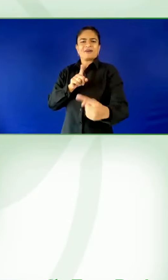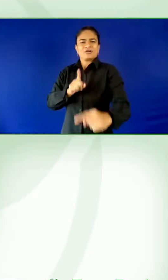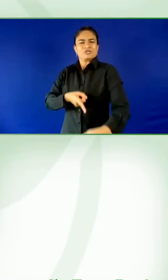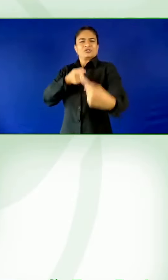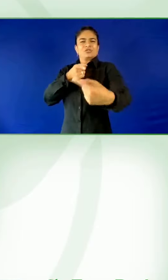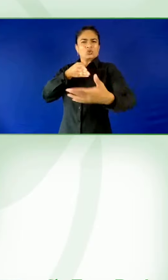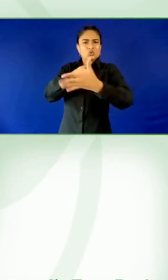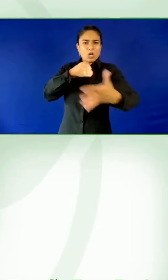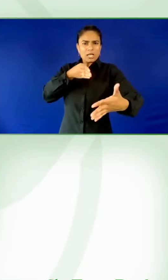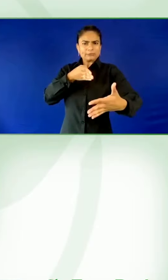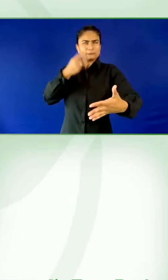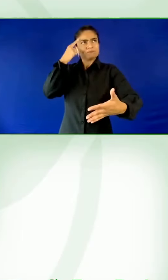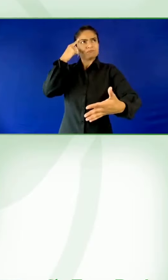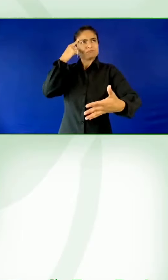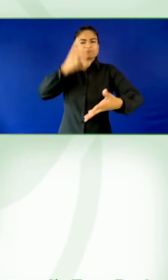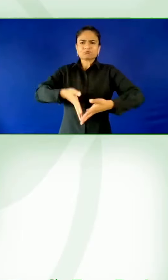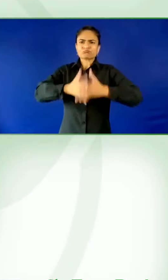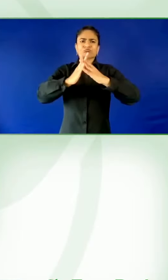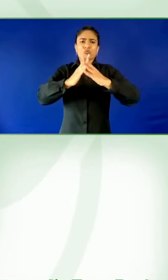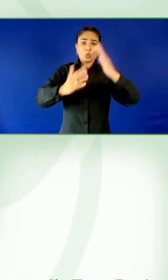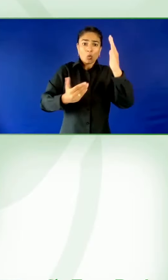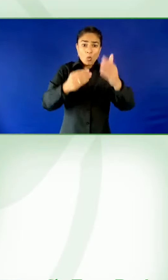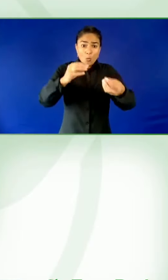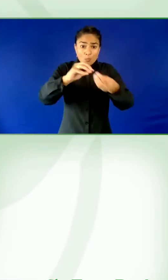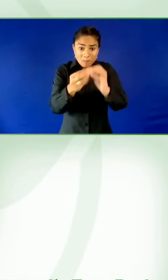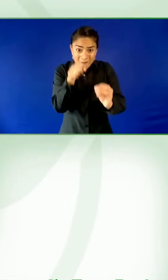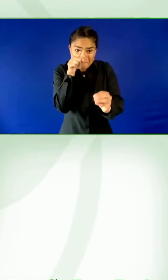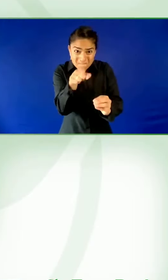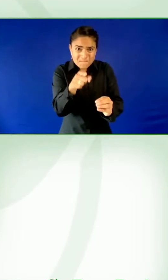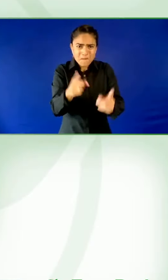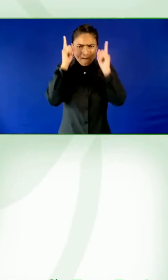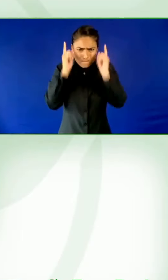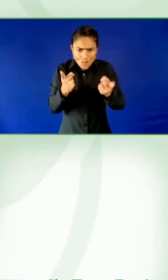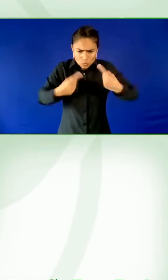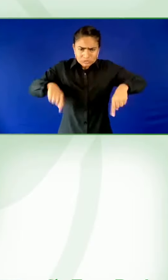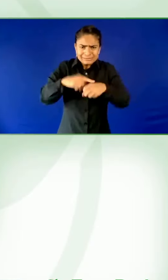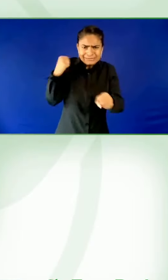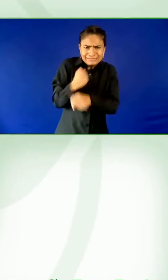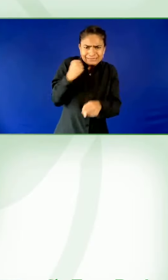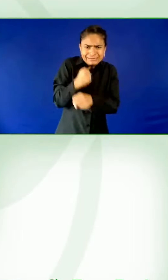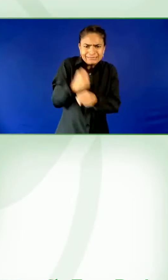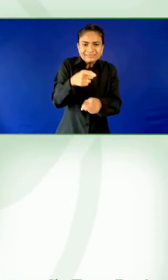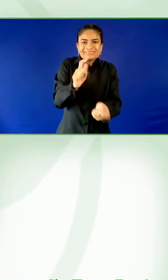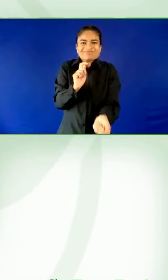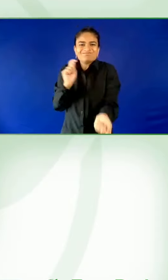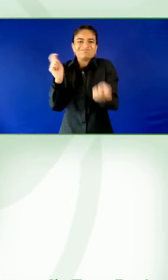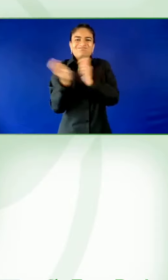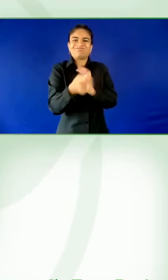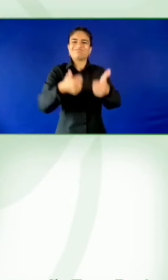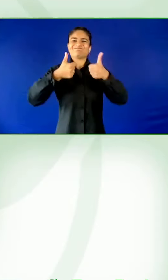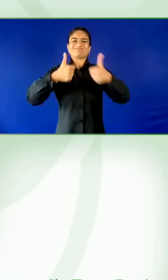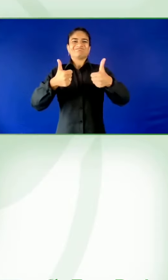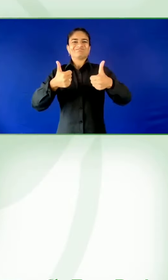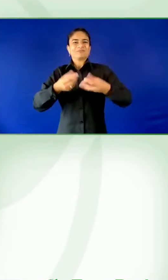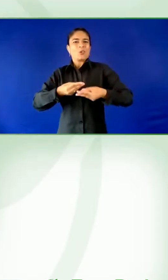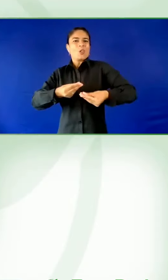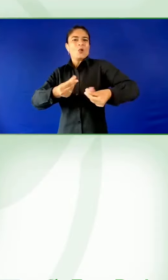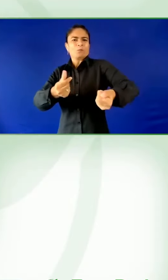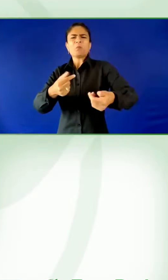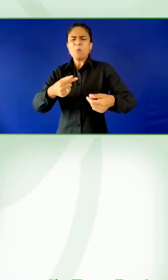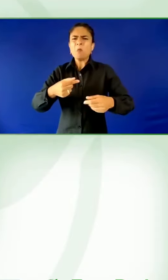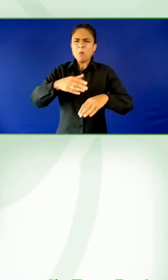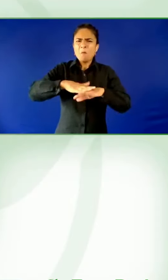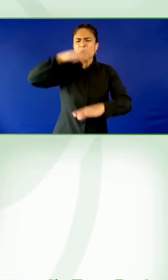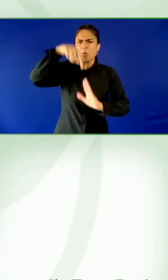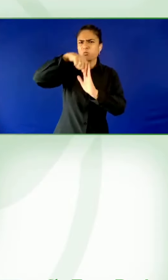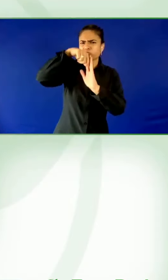this from a framework of we're on the cutting edge. What we're going to do in today's session is going to break new